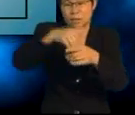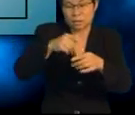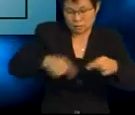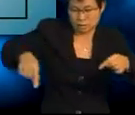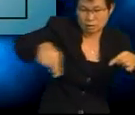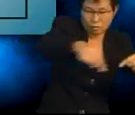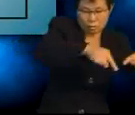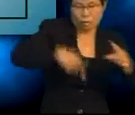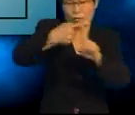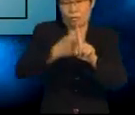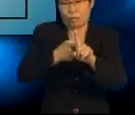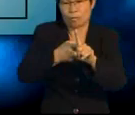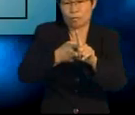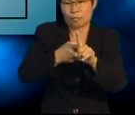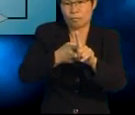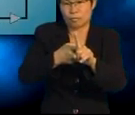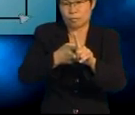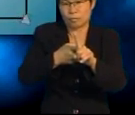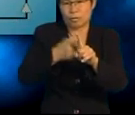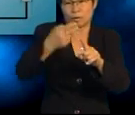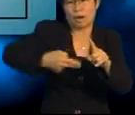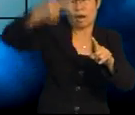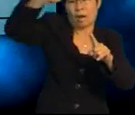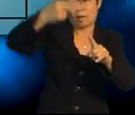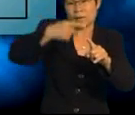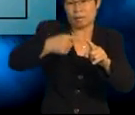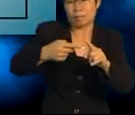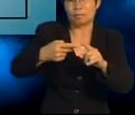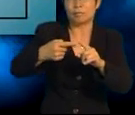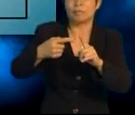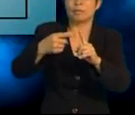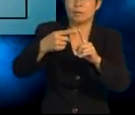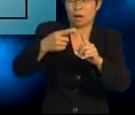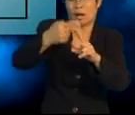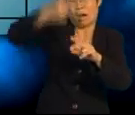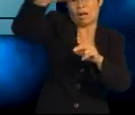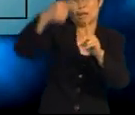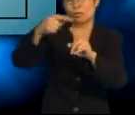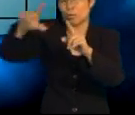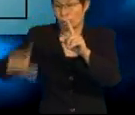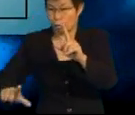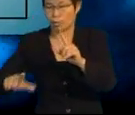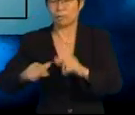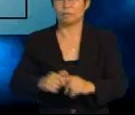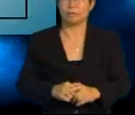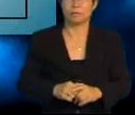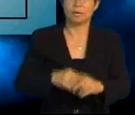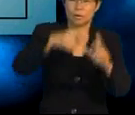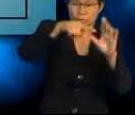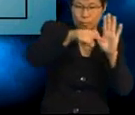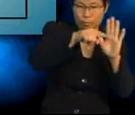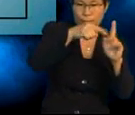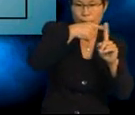will flow from a point of higher electrical potential to a lower one. The